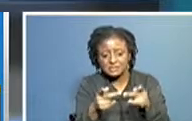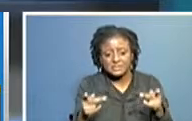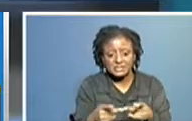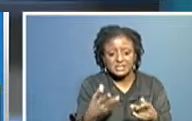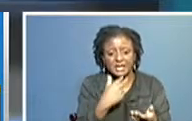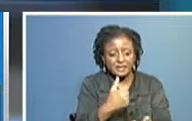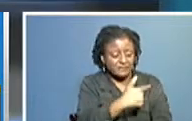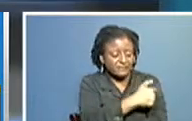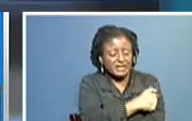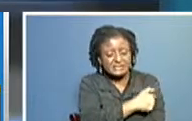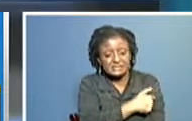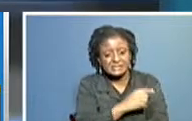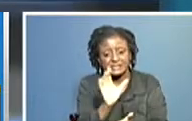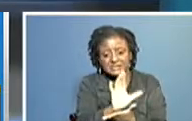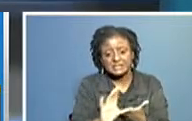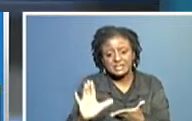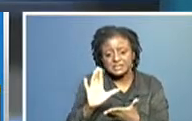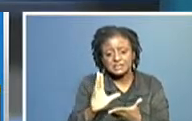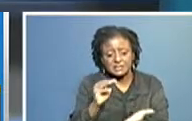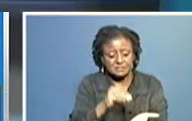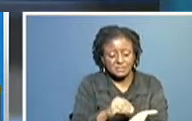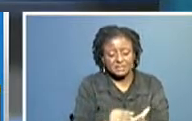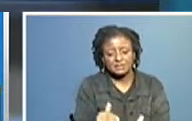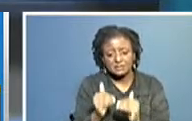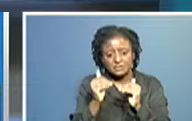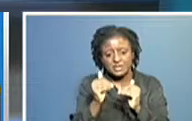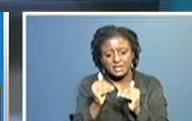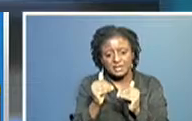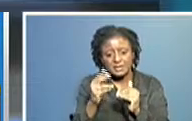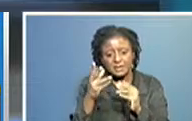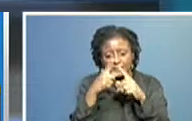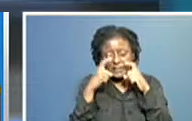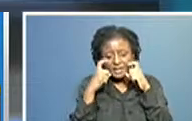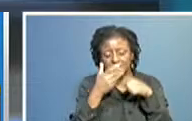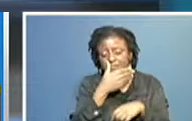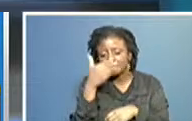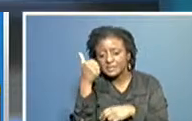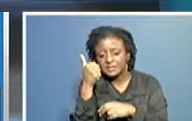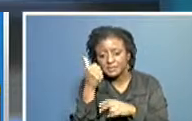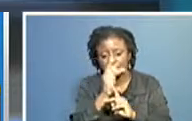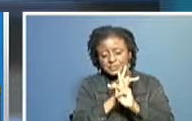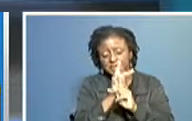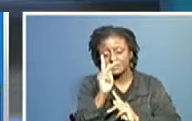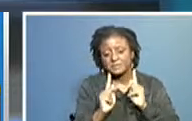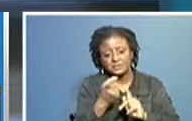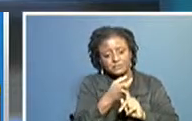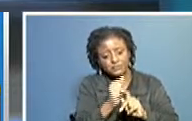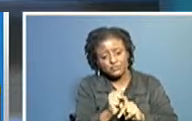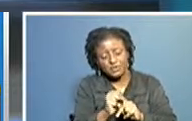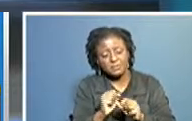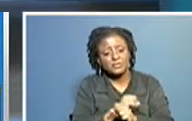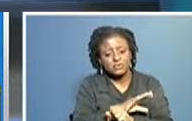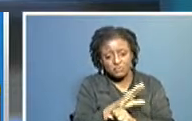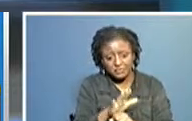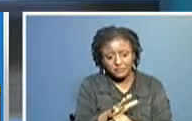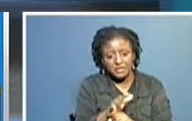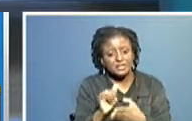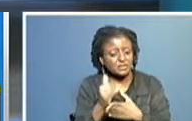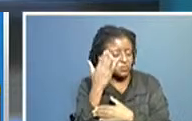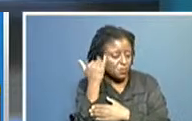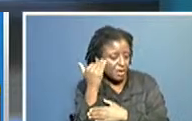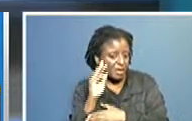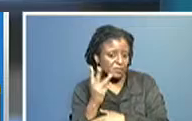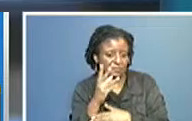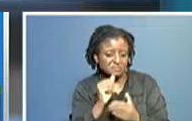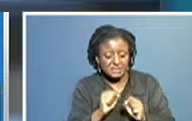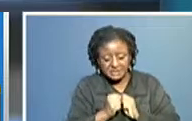vaccine centers. Medical grade masks better protects people from the coronavirus, and that's why we've expanded our distribution